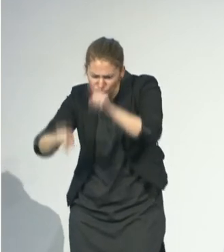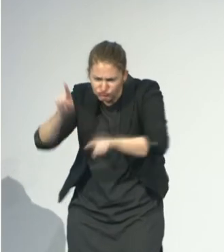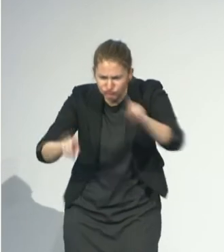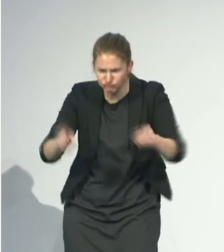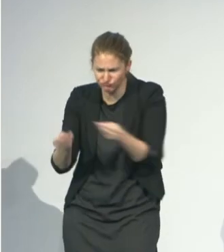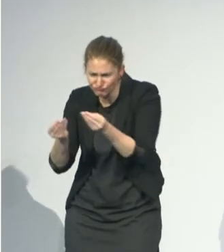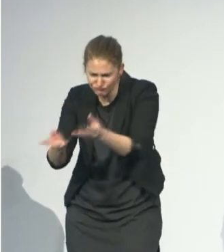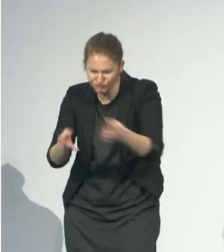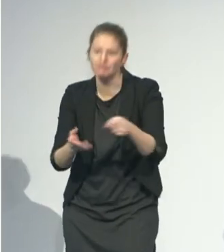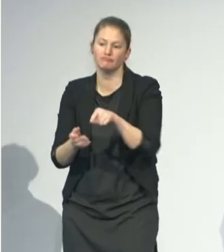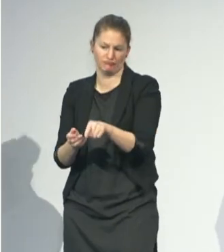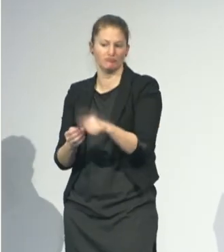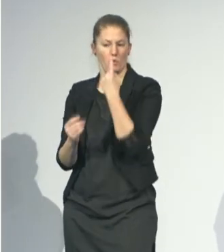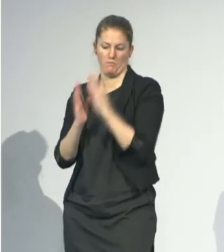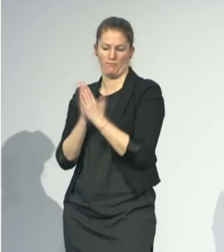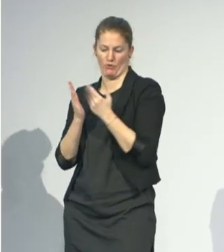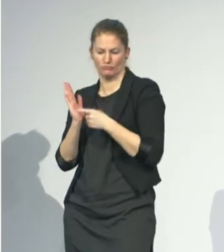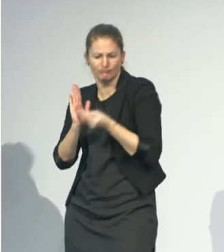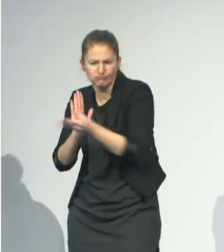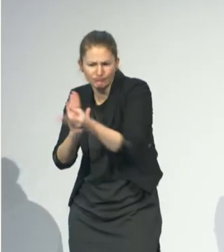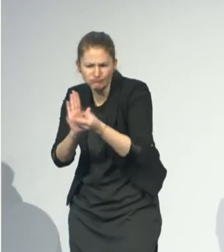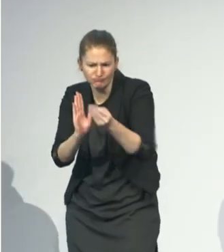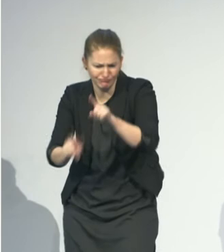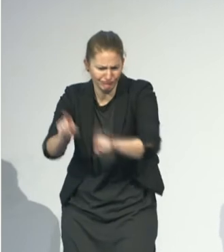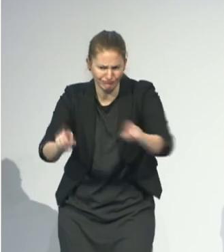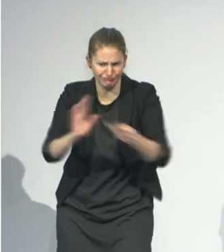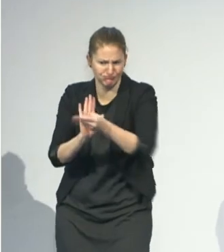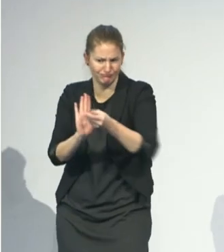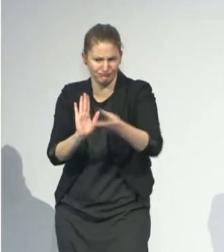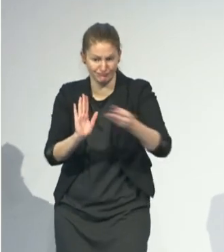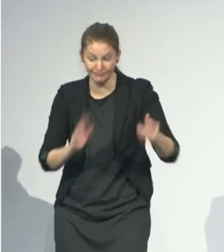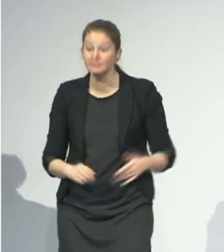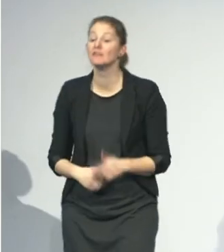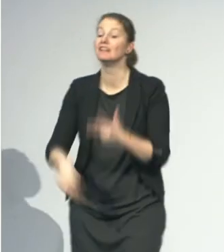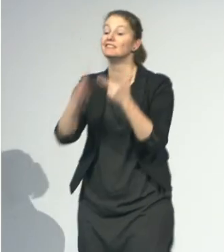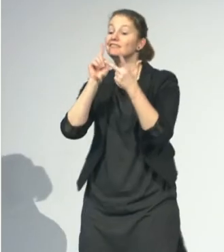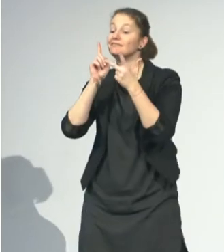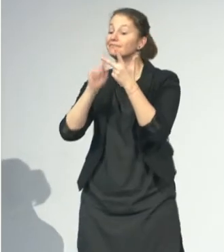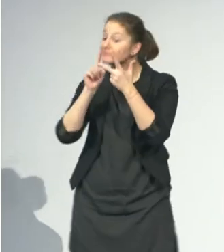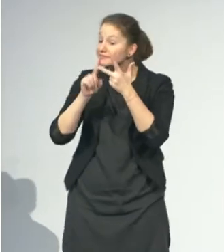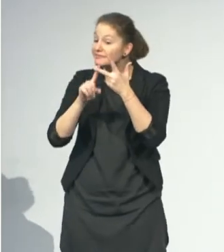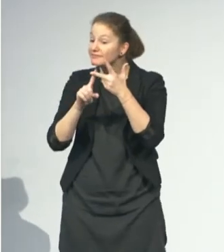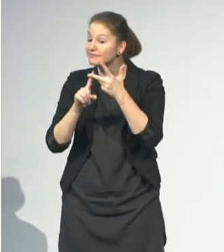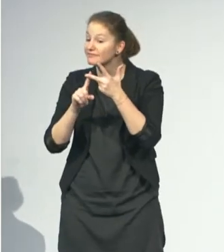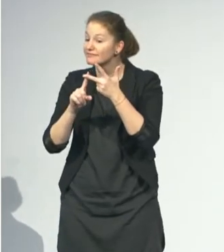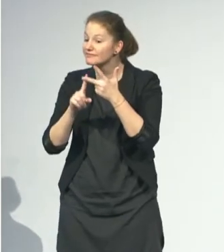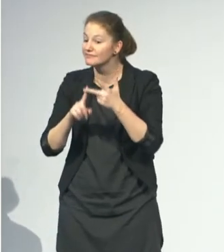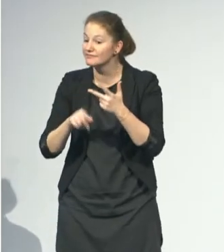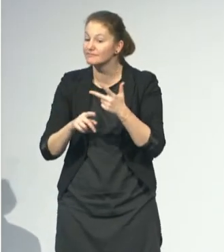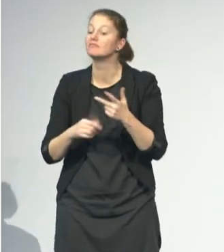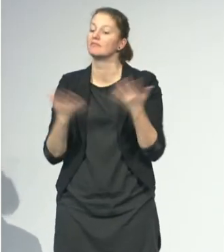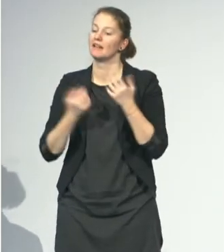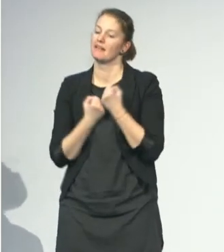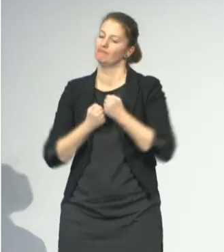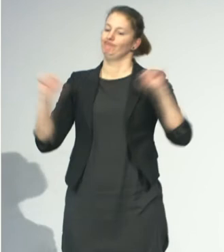one, it was last year, for independence life participation, political participation.